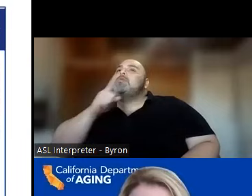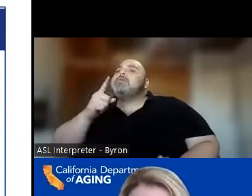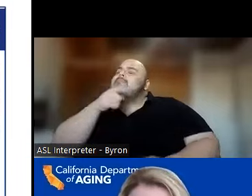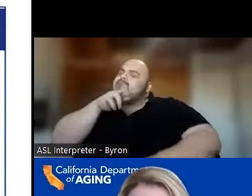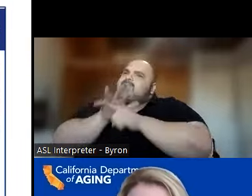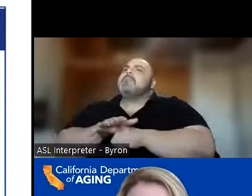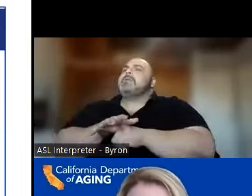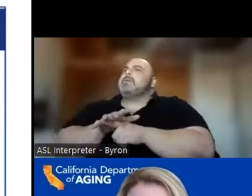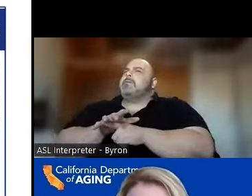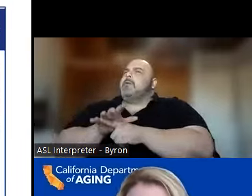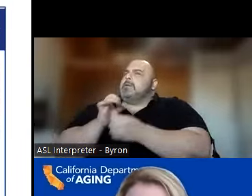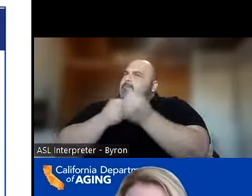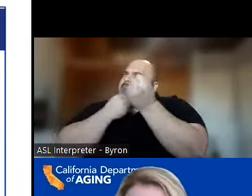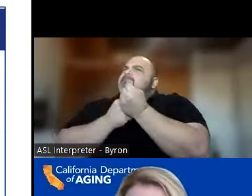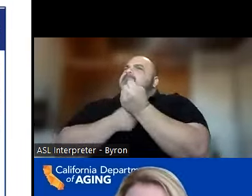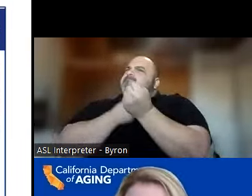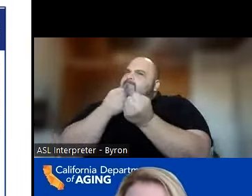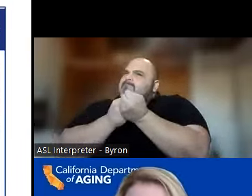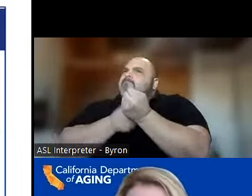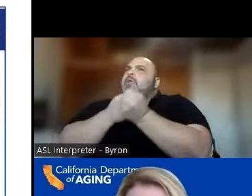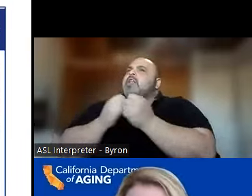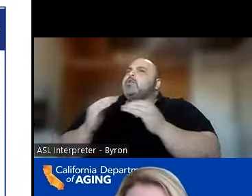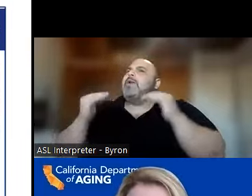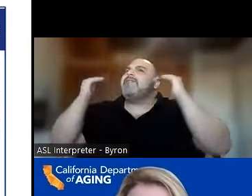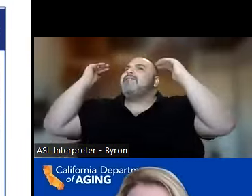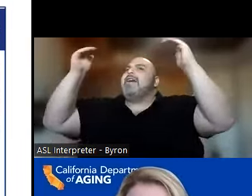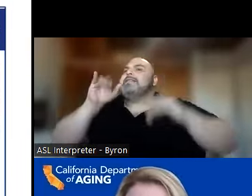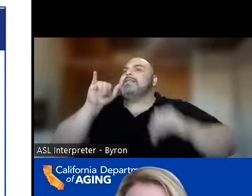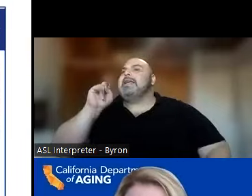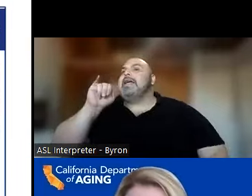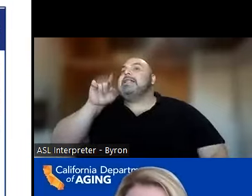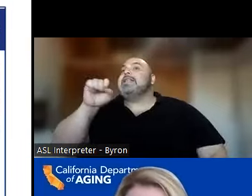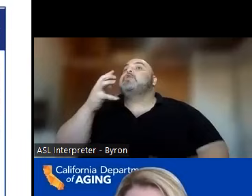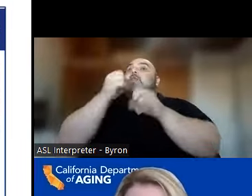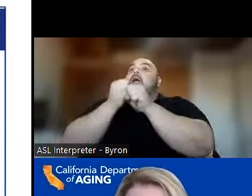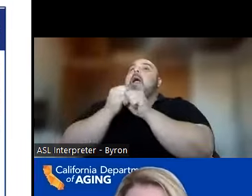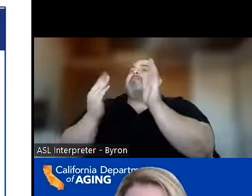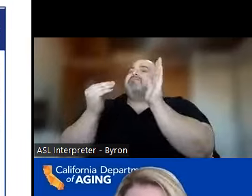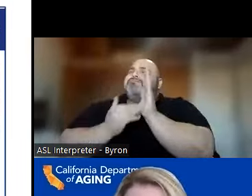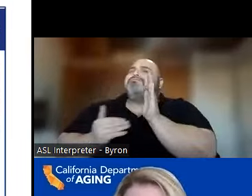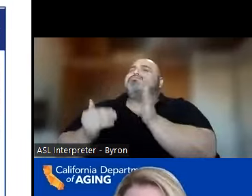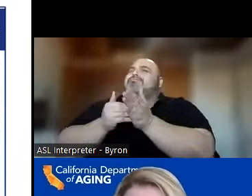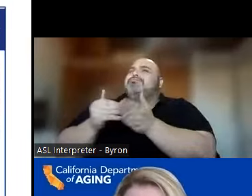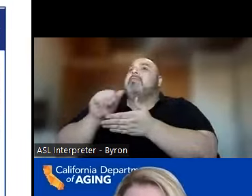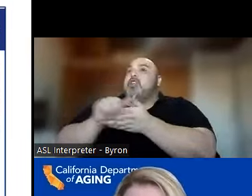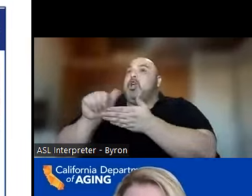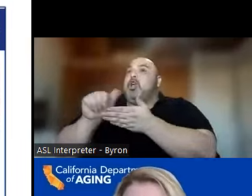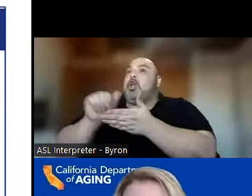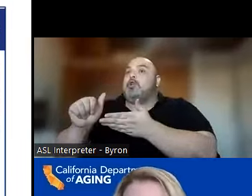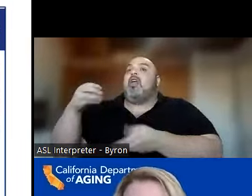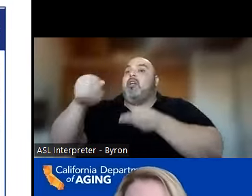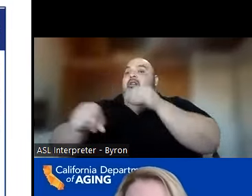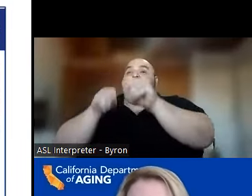its efforts to advance the significant initiatives that received millions, hundreds of millions of dollars in funding over the